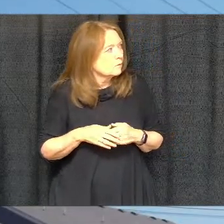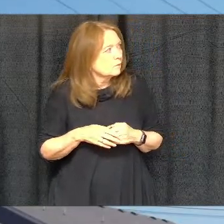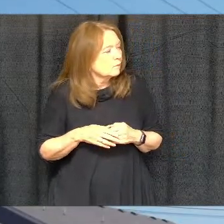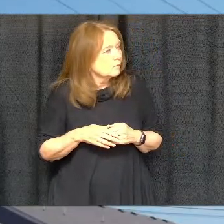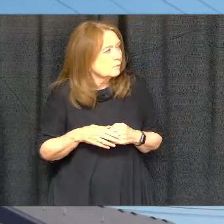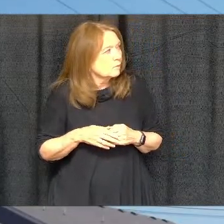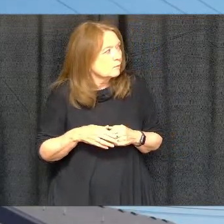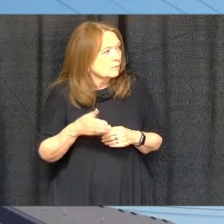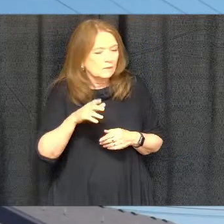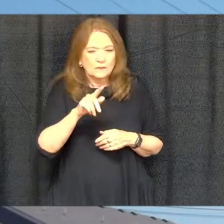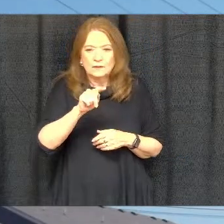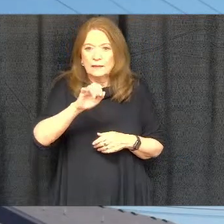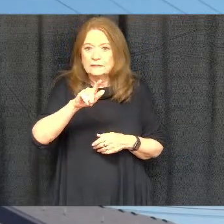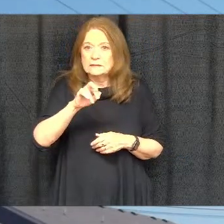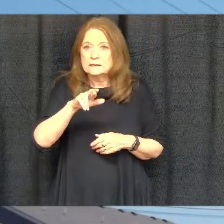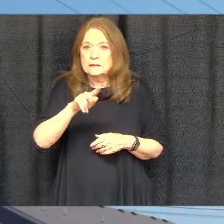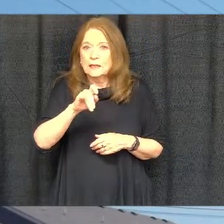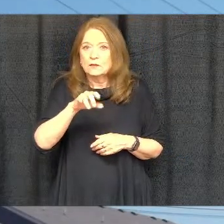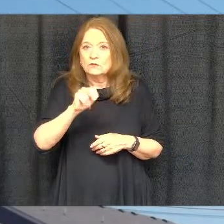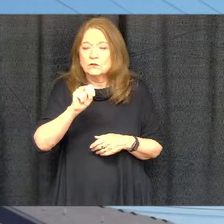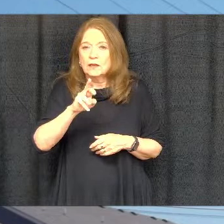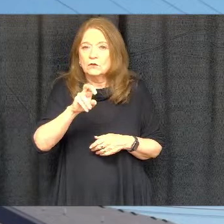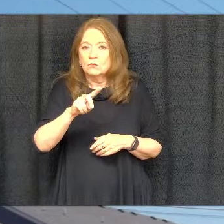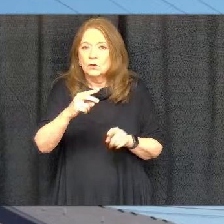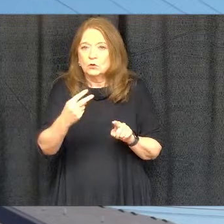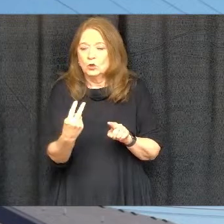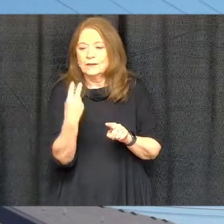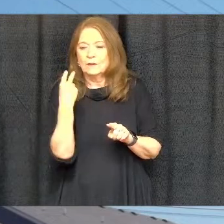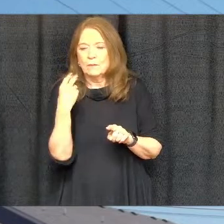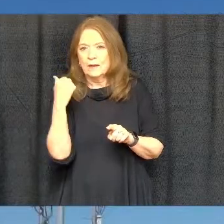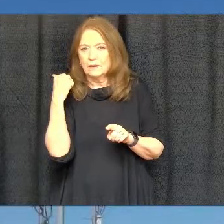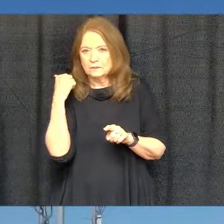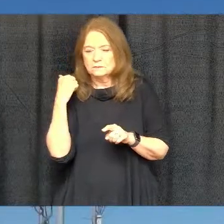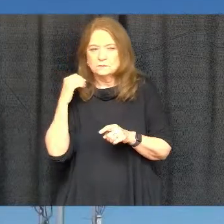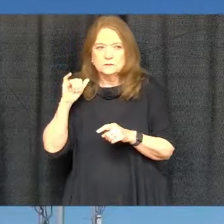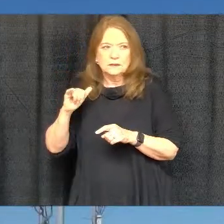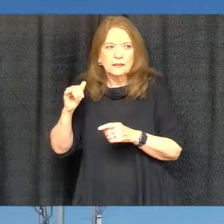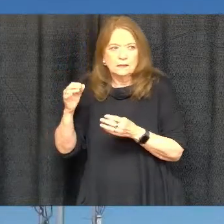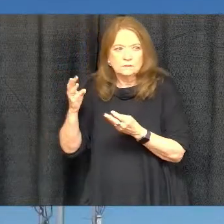And there's Tylertown Road looking back towards the site.